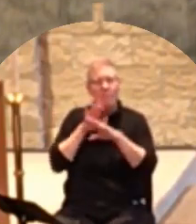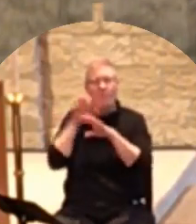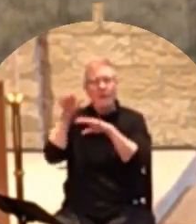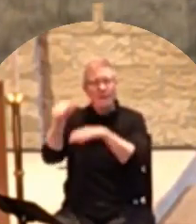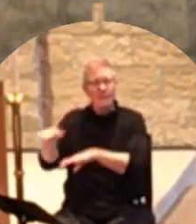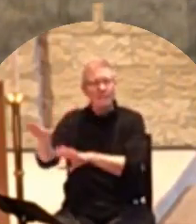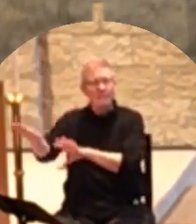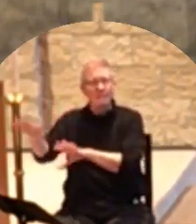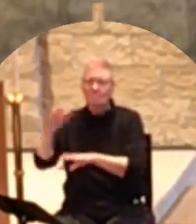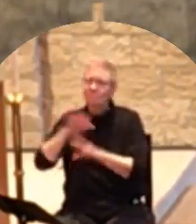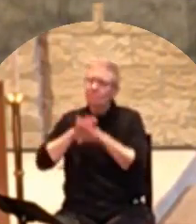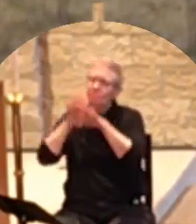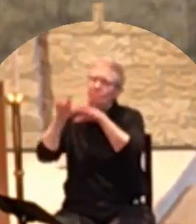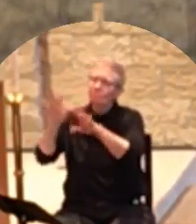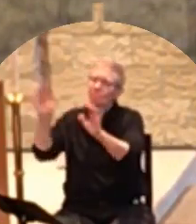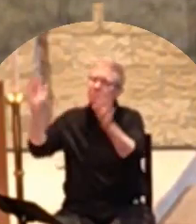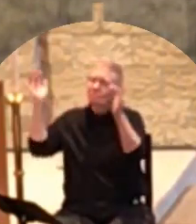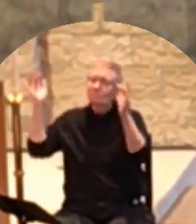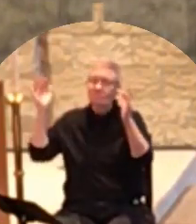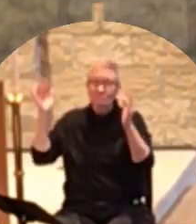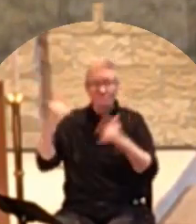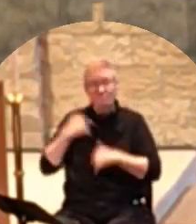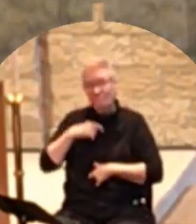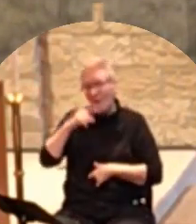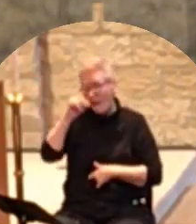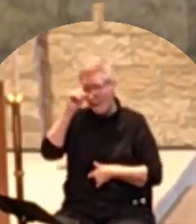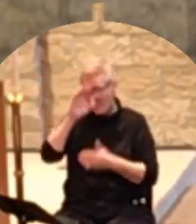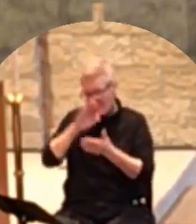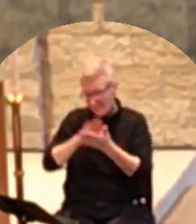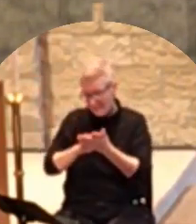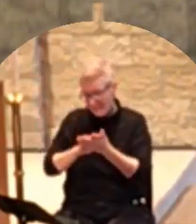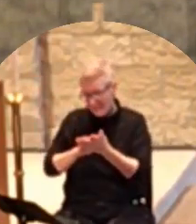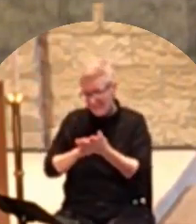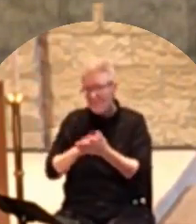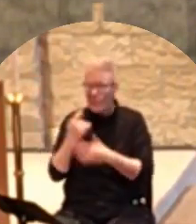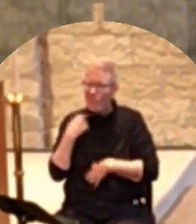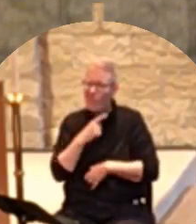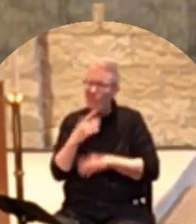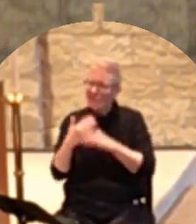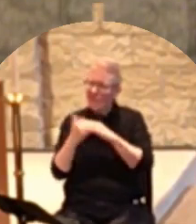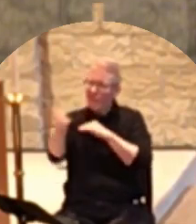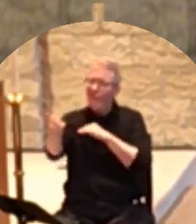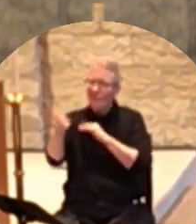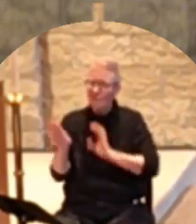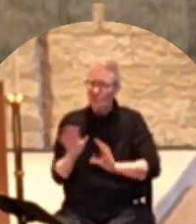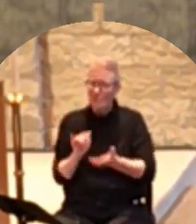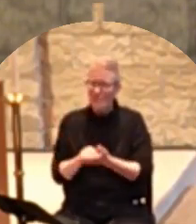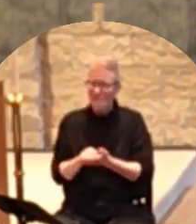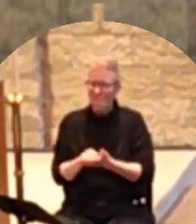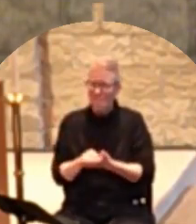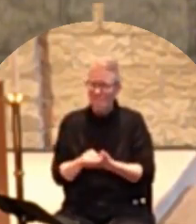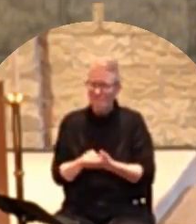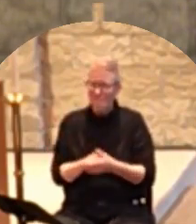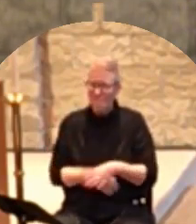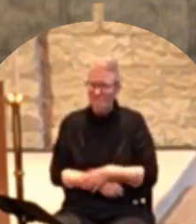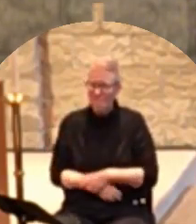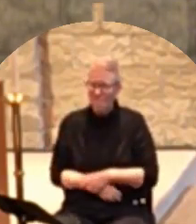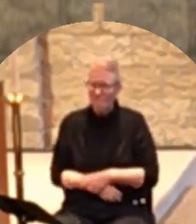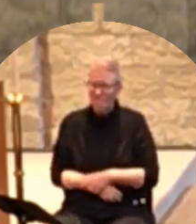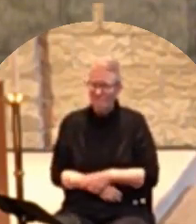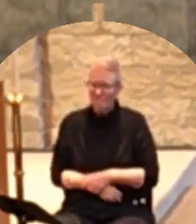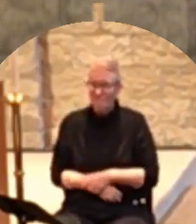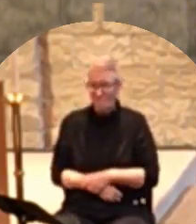that's what we are being called to do right now. We are called to let our